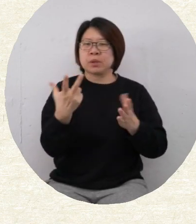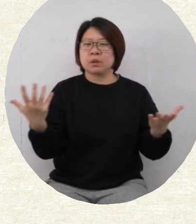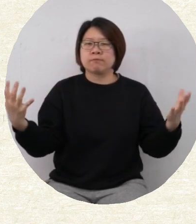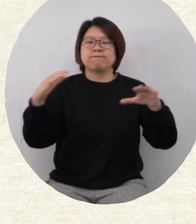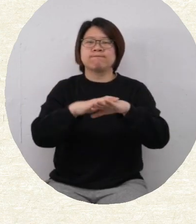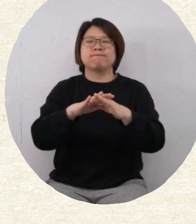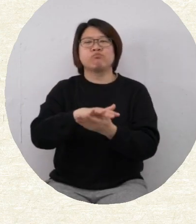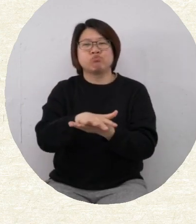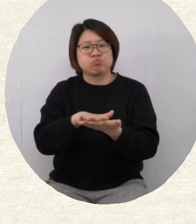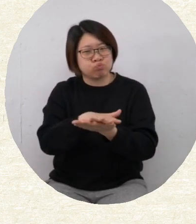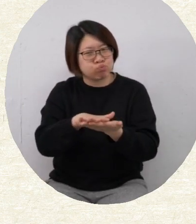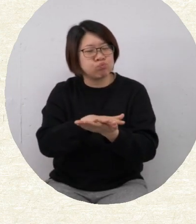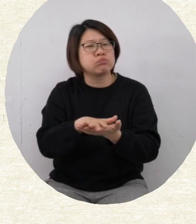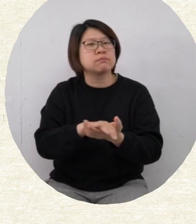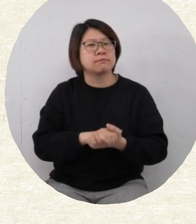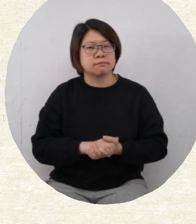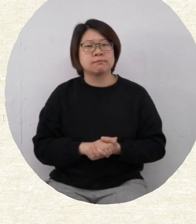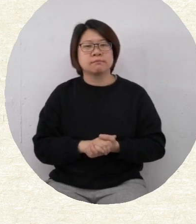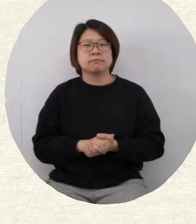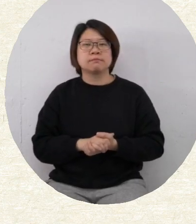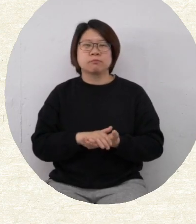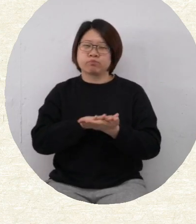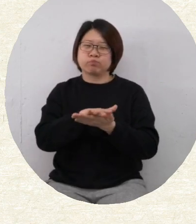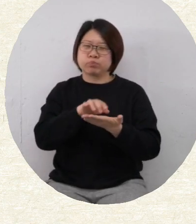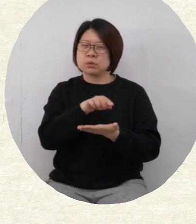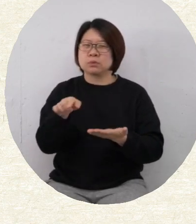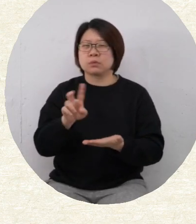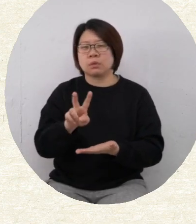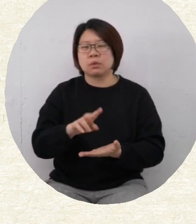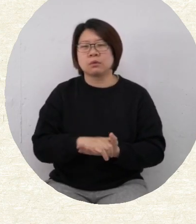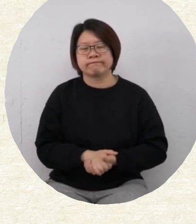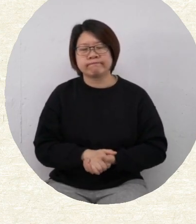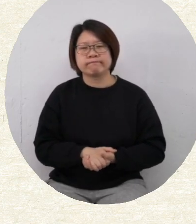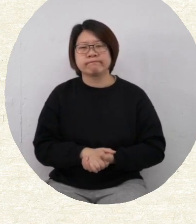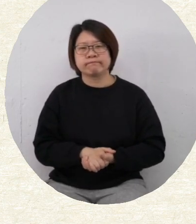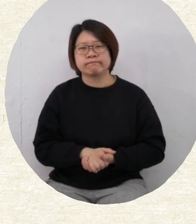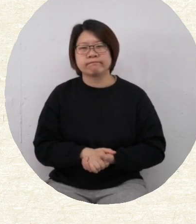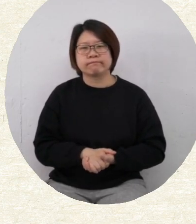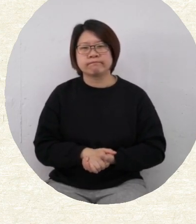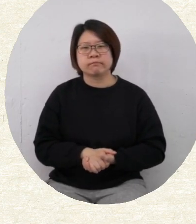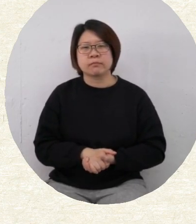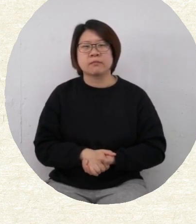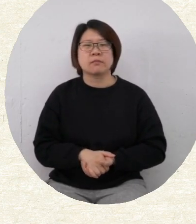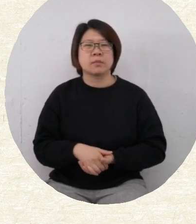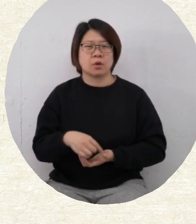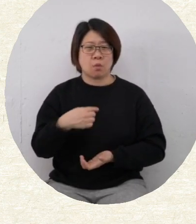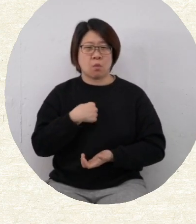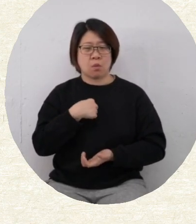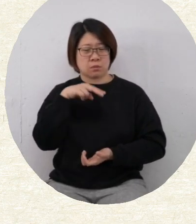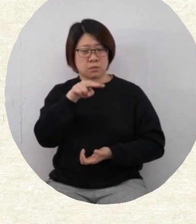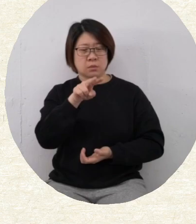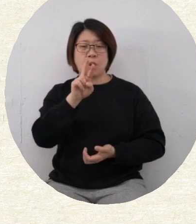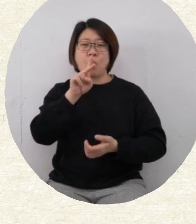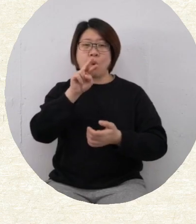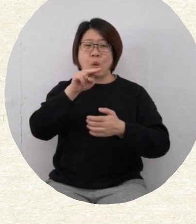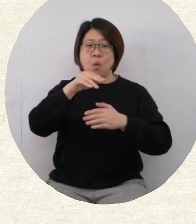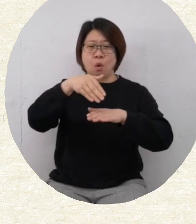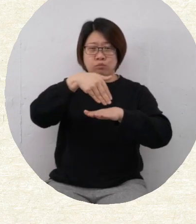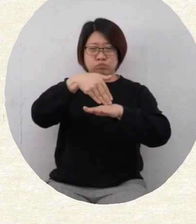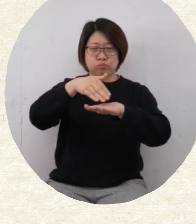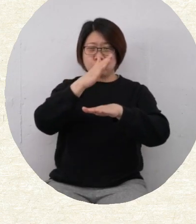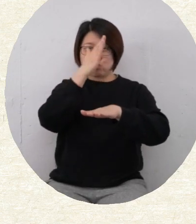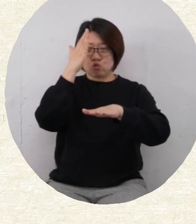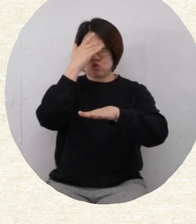for me personally, because it's a way for me to kind of explore my identity as a Korean person living in